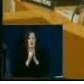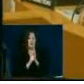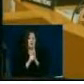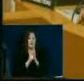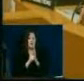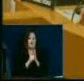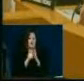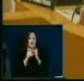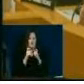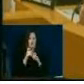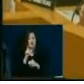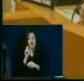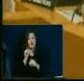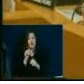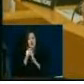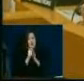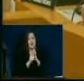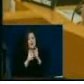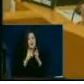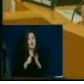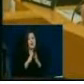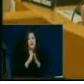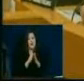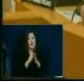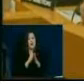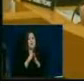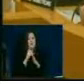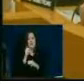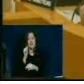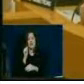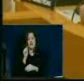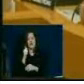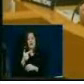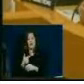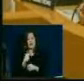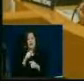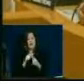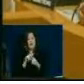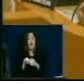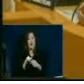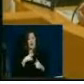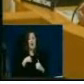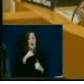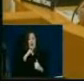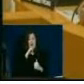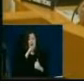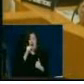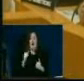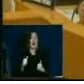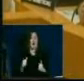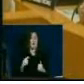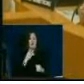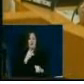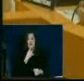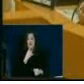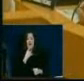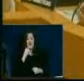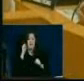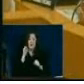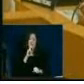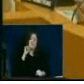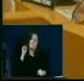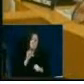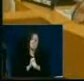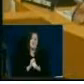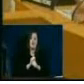opinion regarding that. So I'm not in a position to say that it's all enforceable until we know for sure